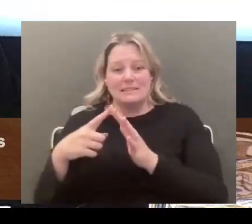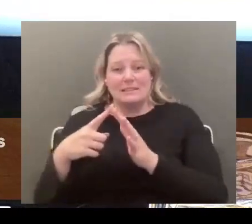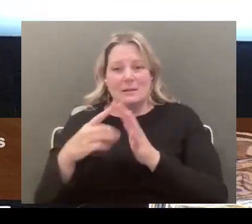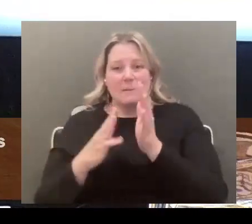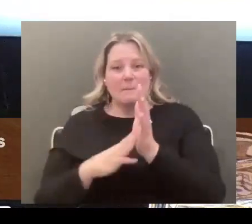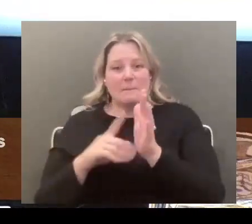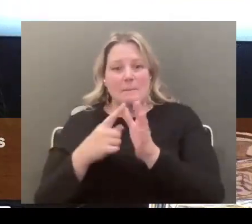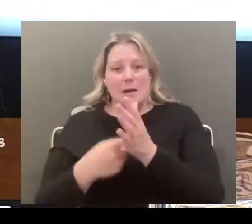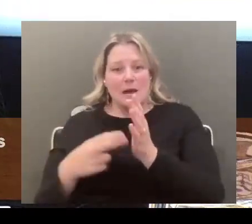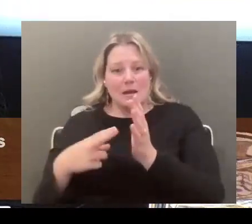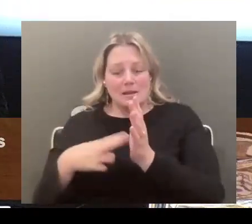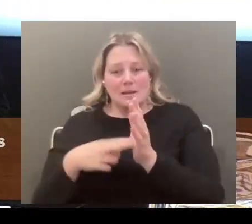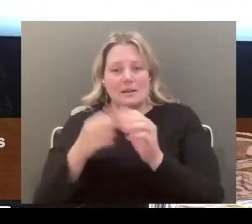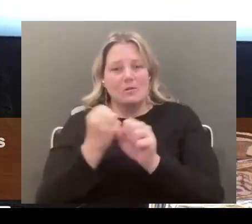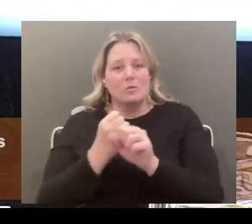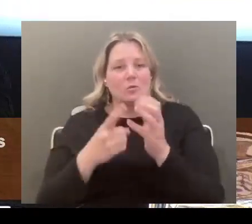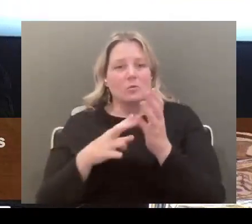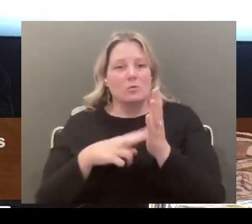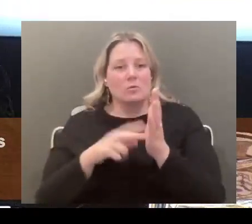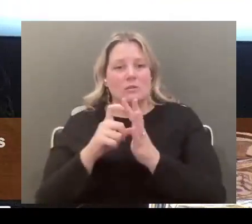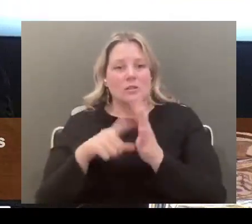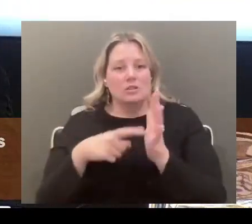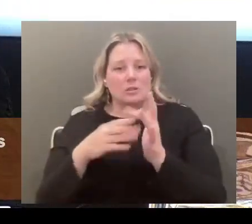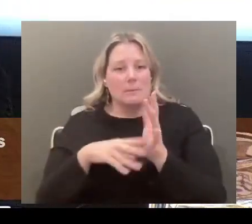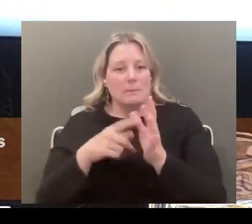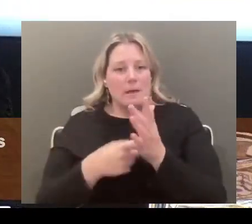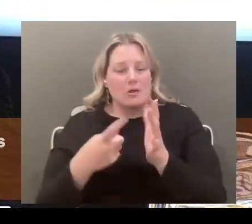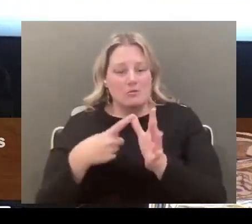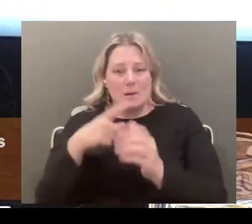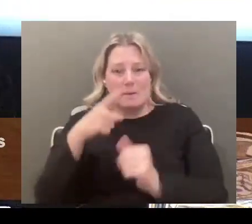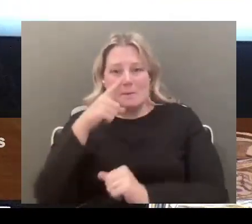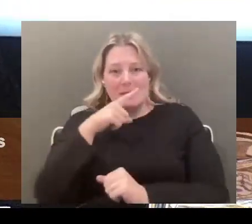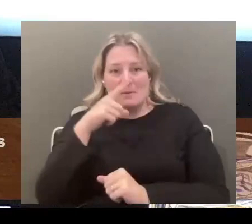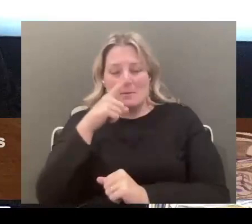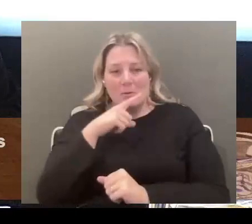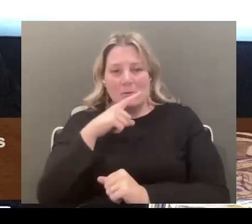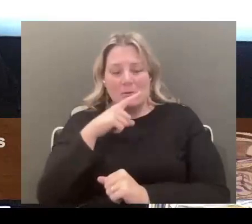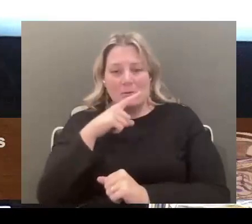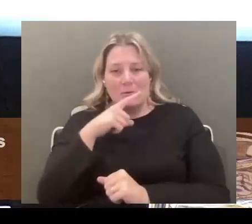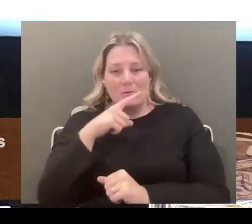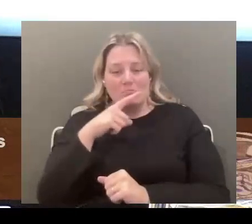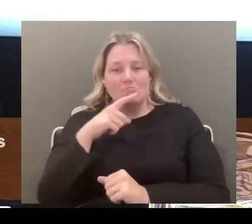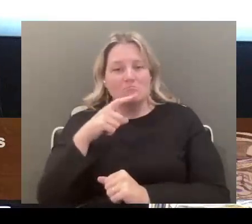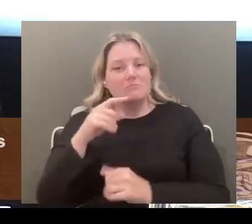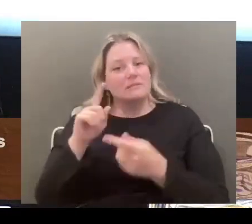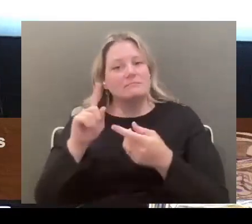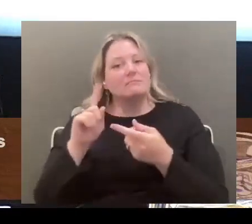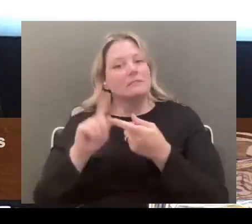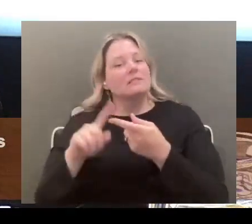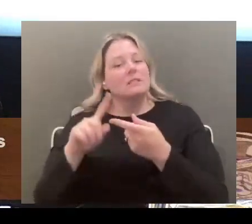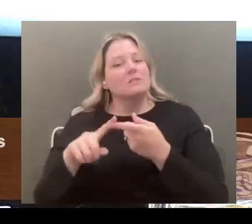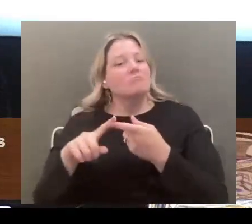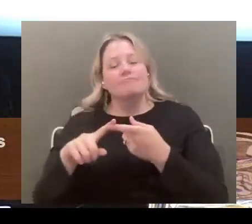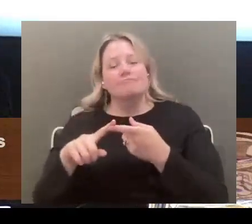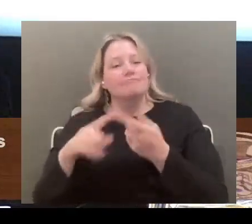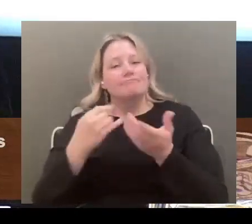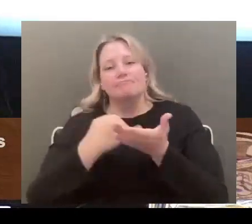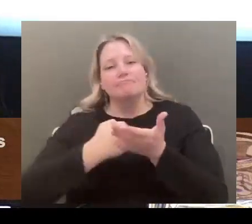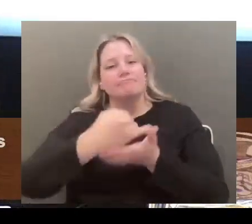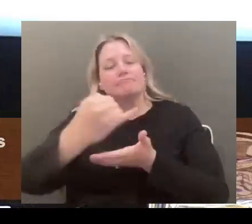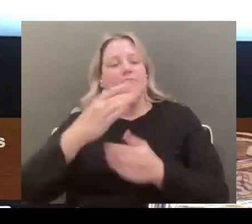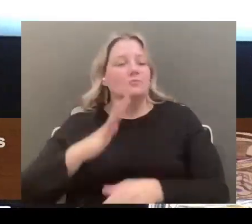Mara peoples remain very much opposed to offshore wind